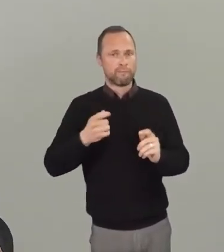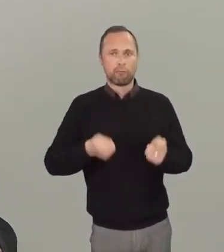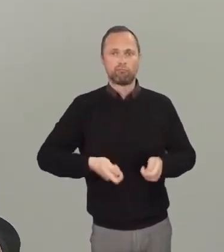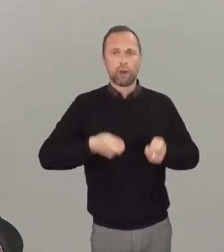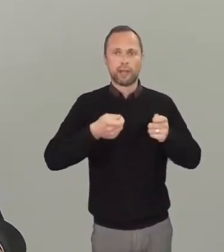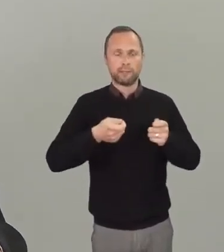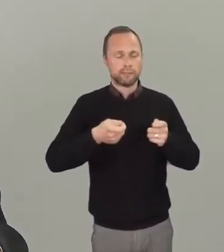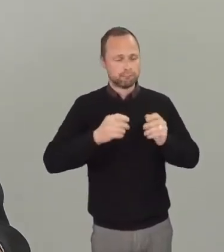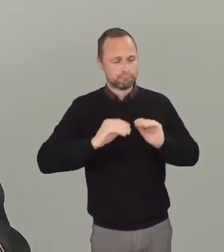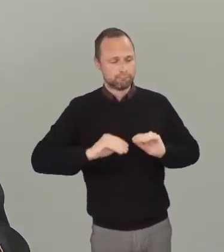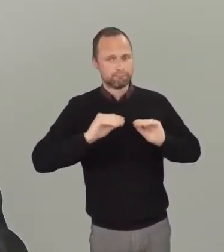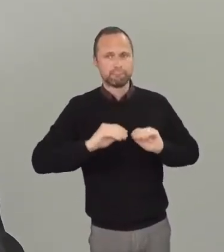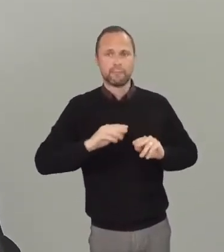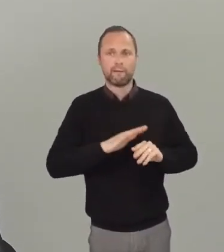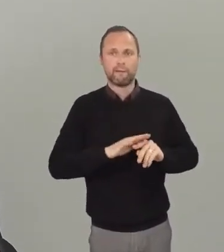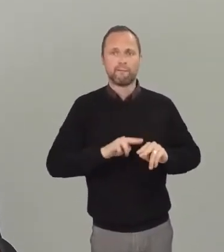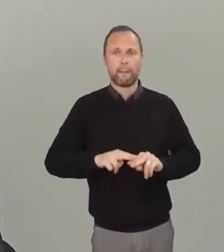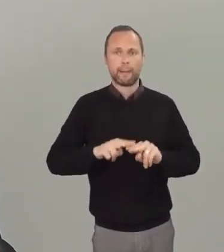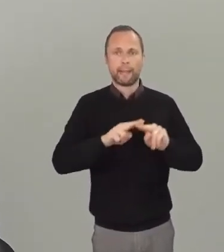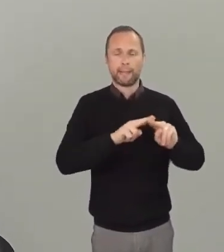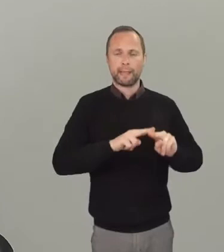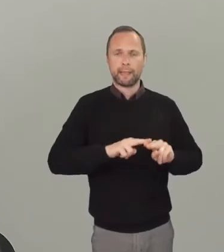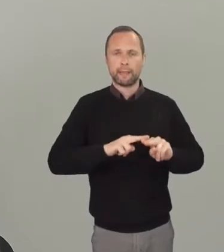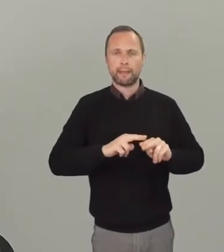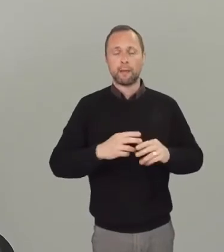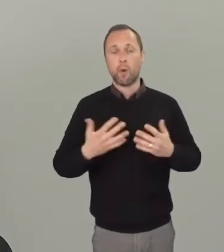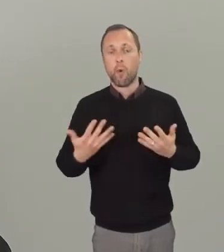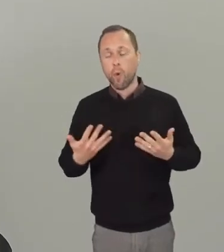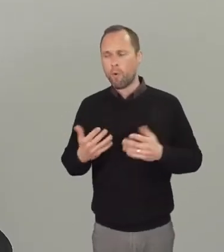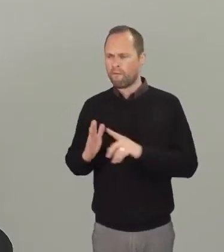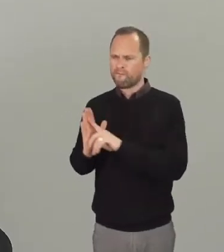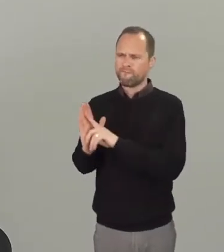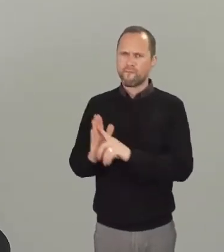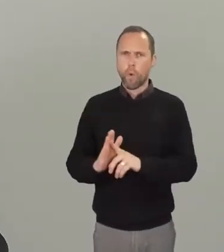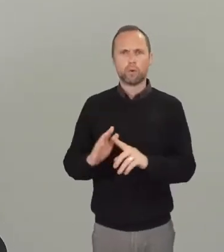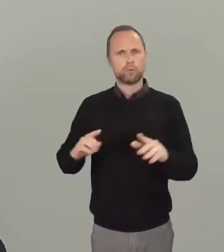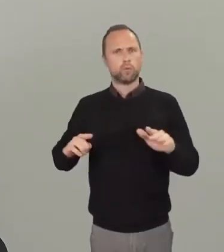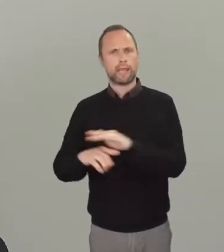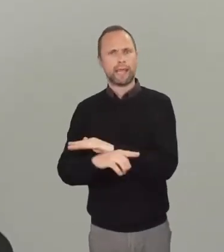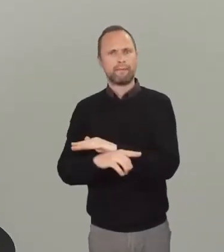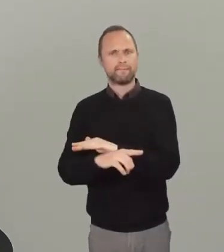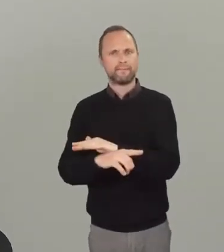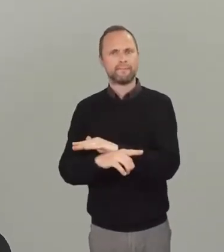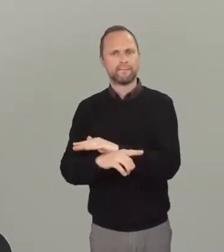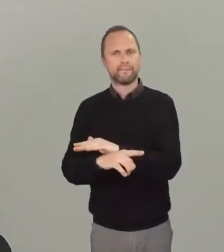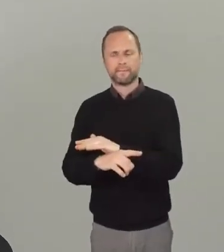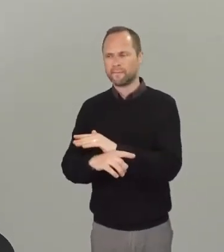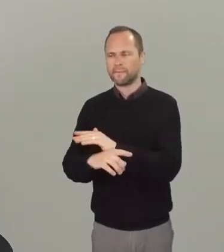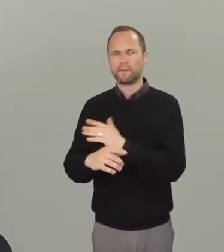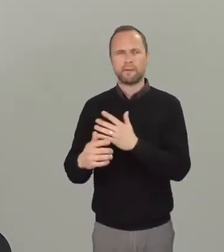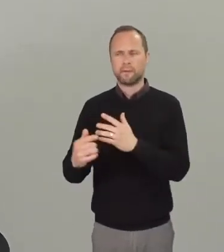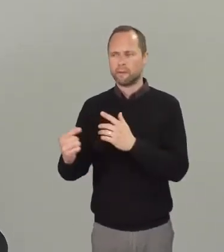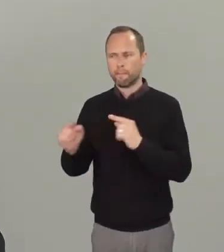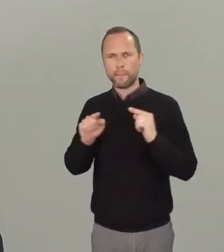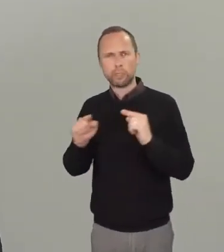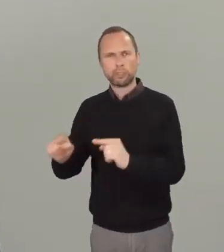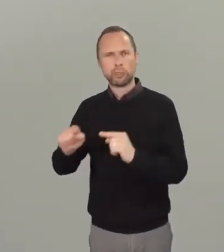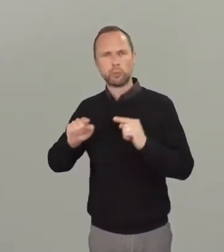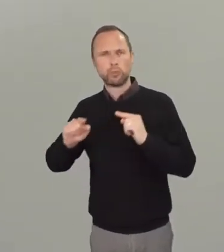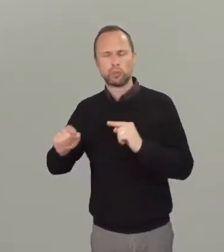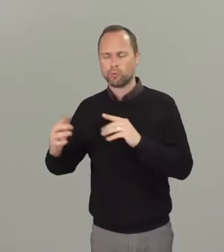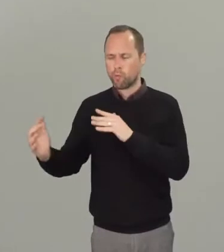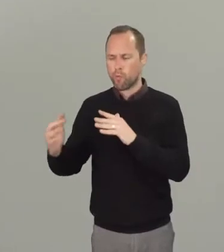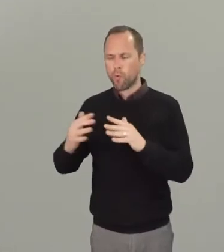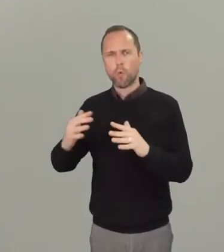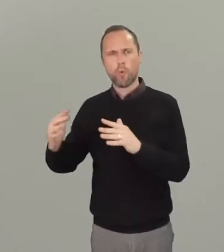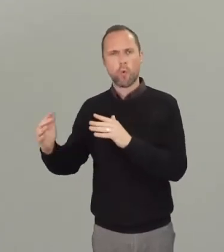their families. Or they are forced to leave, threatened by persecution,